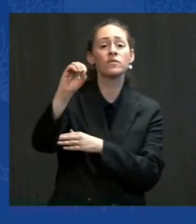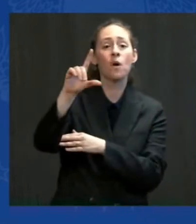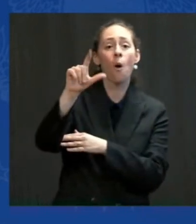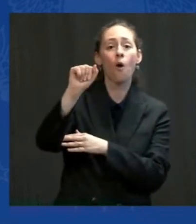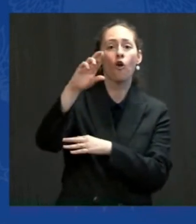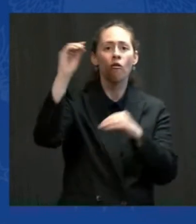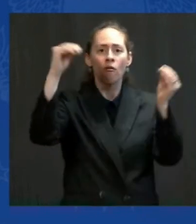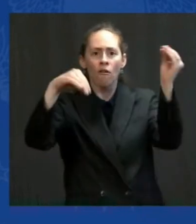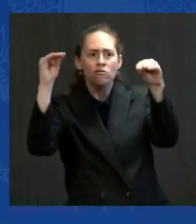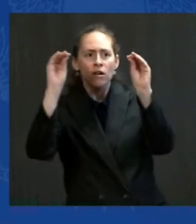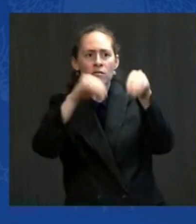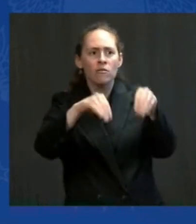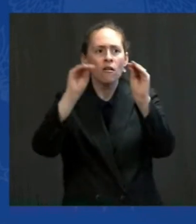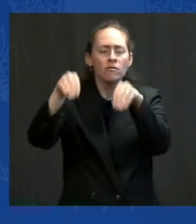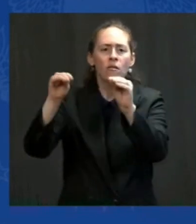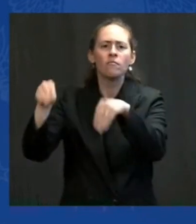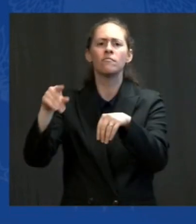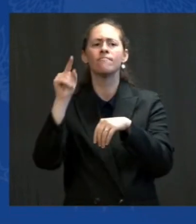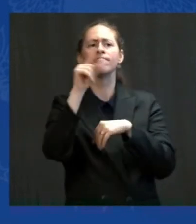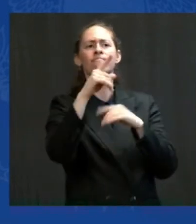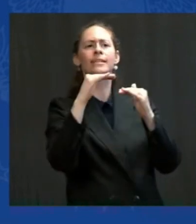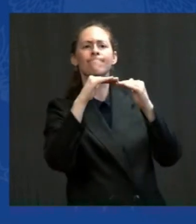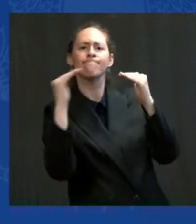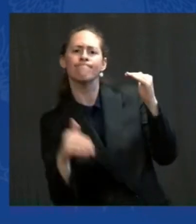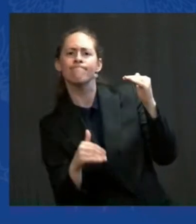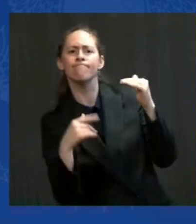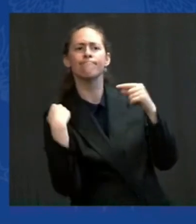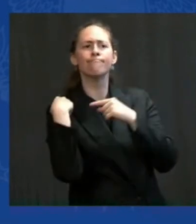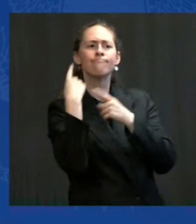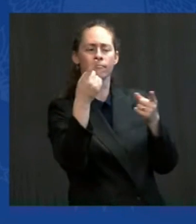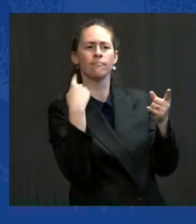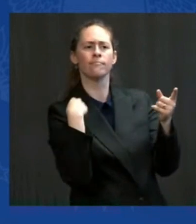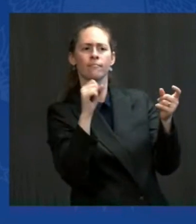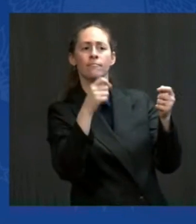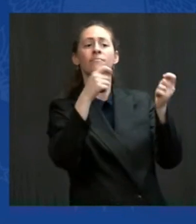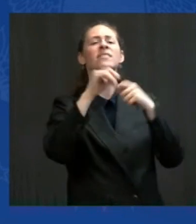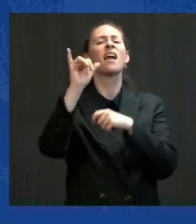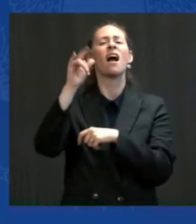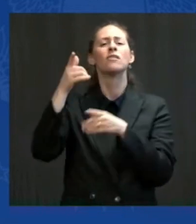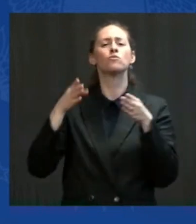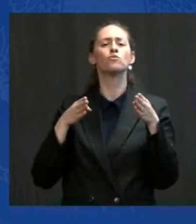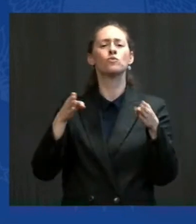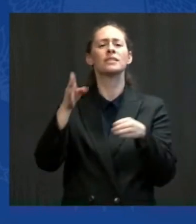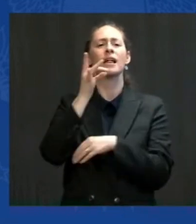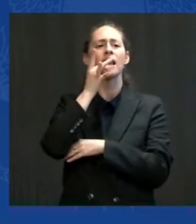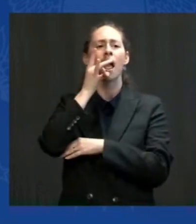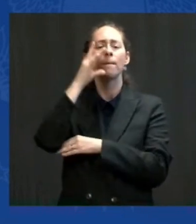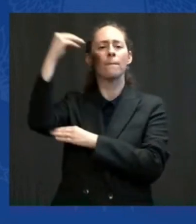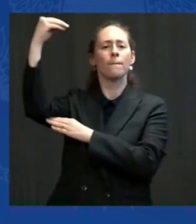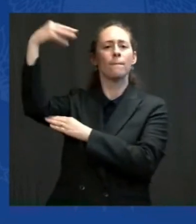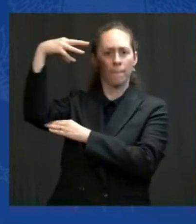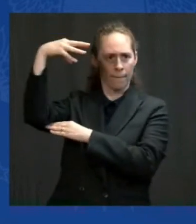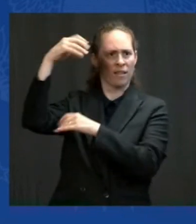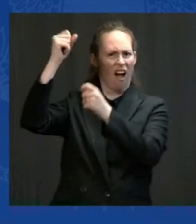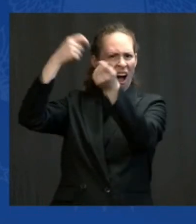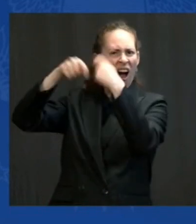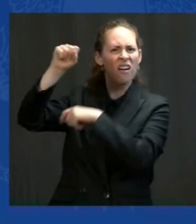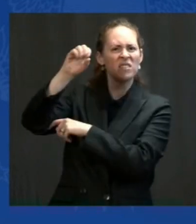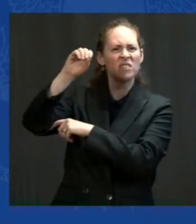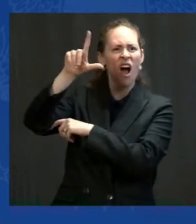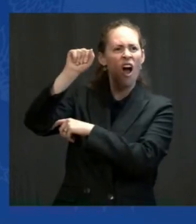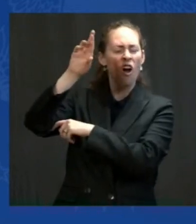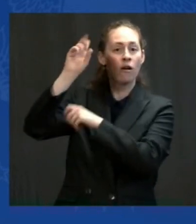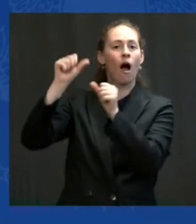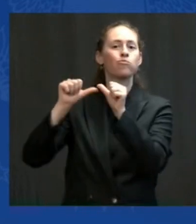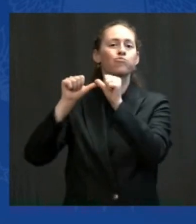communities, replacing street lights that are made in America with LED bulbs that cost a whole lot less and last a whole lot longer, making upgrades in